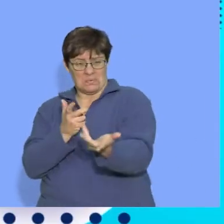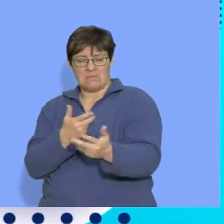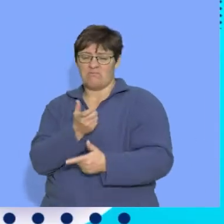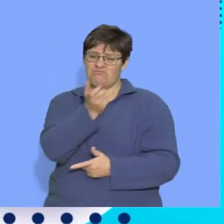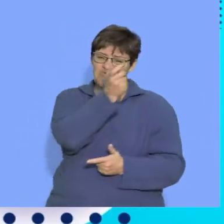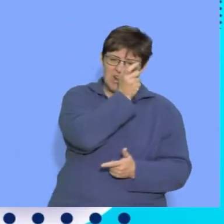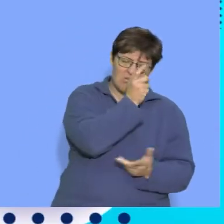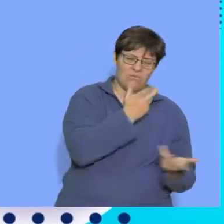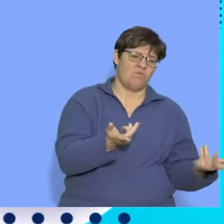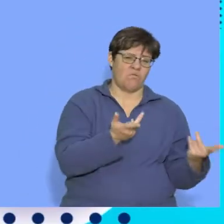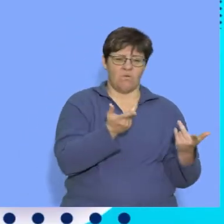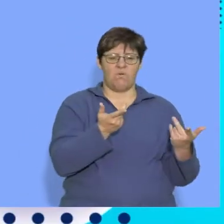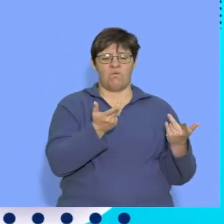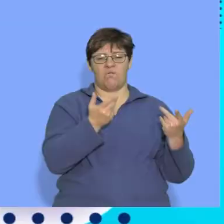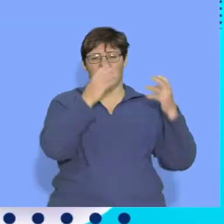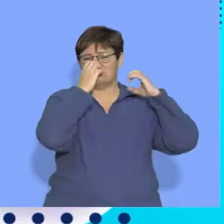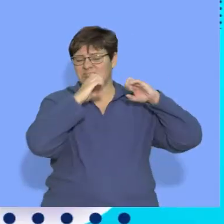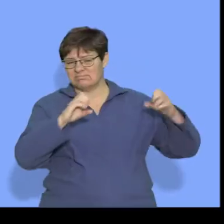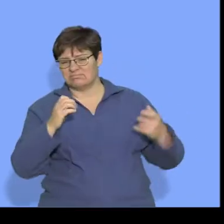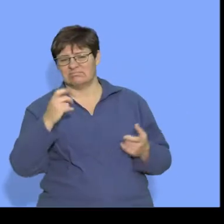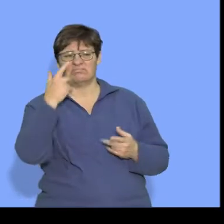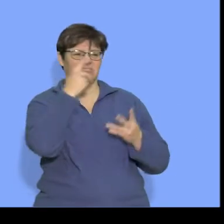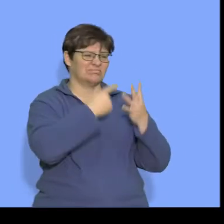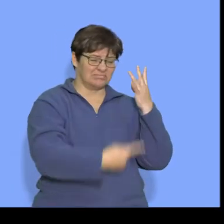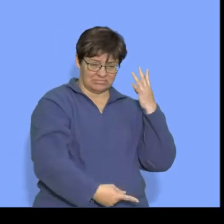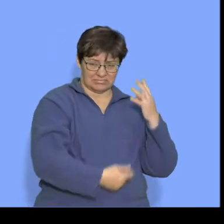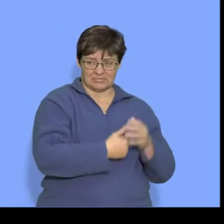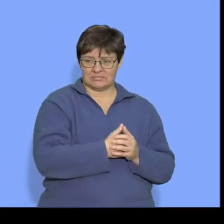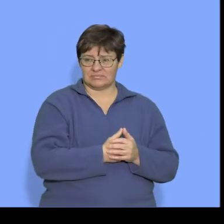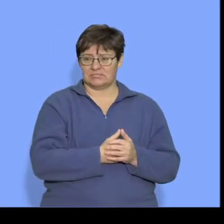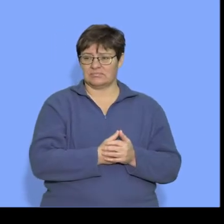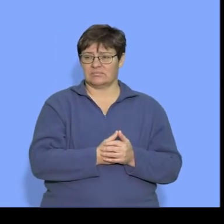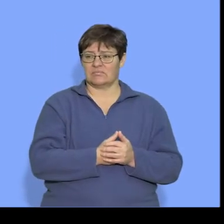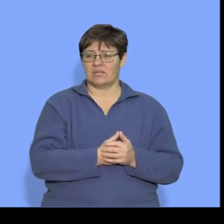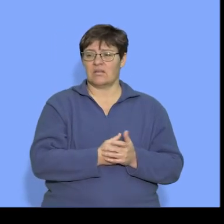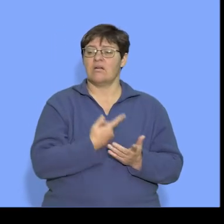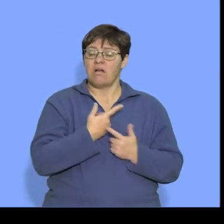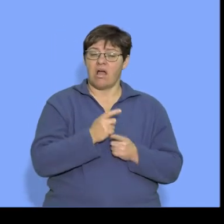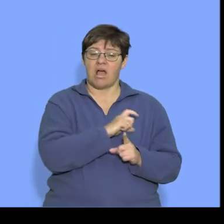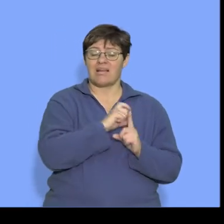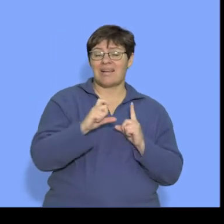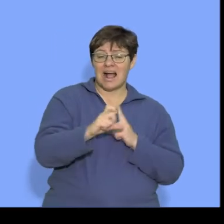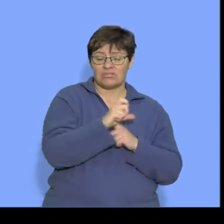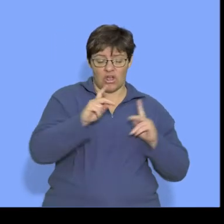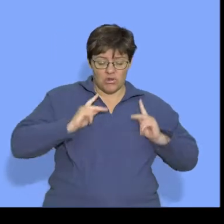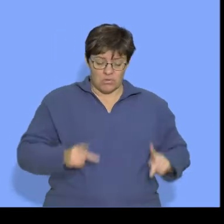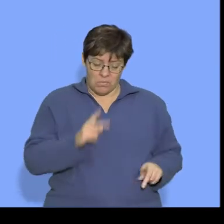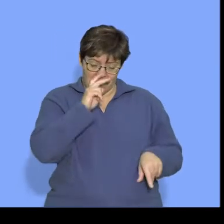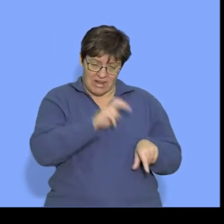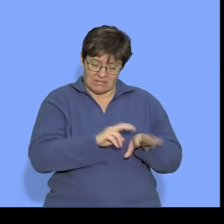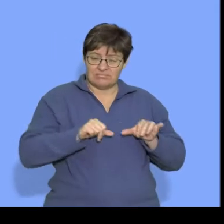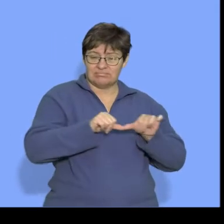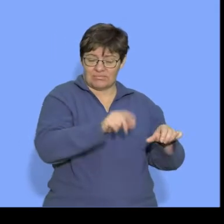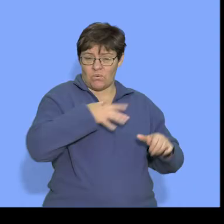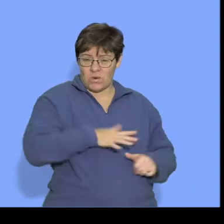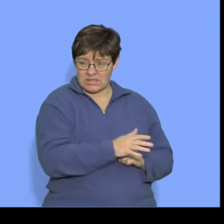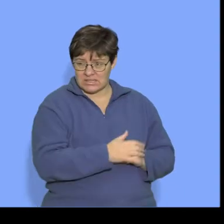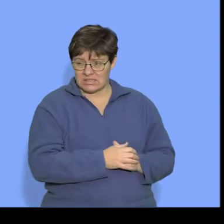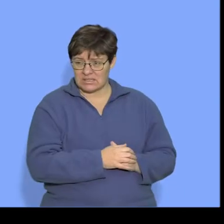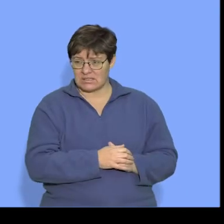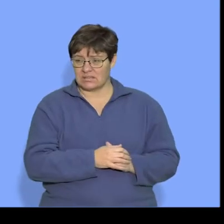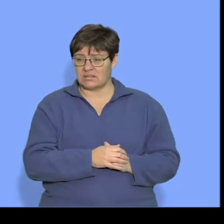horns or abalone, for example. Monoculture to sustain human needs, the impact